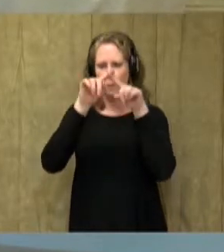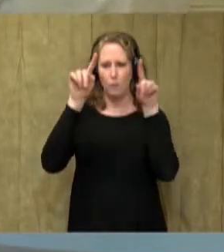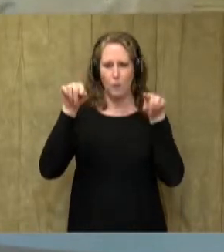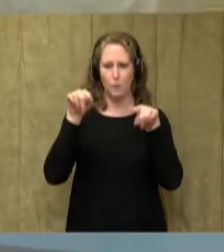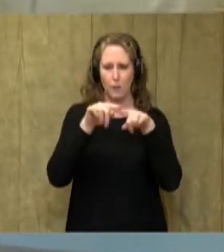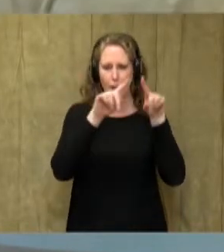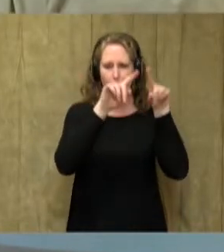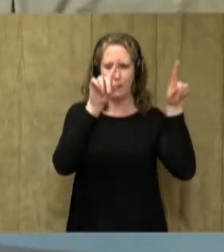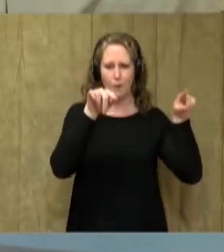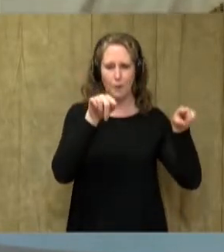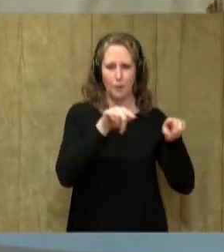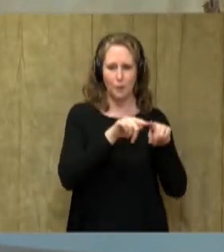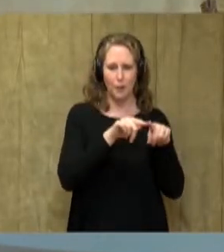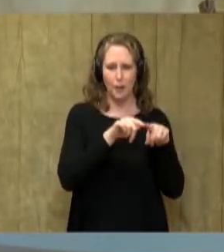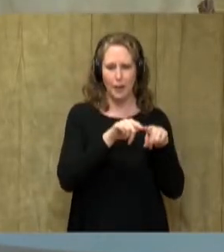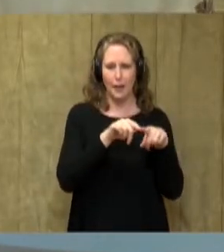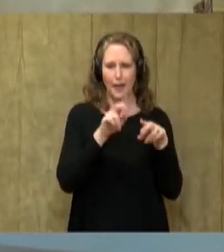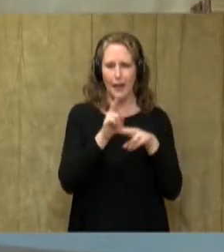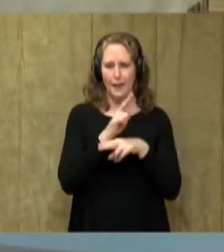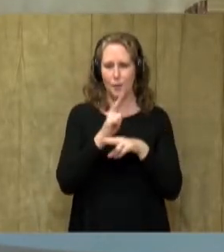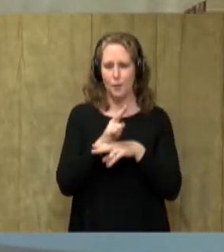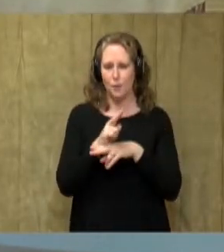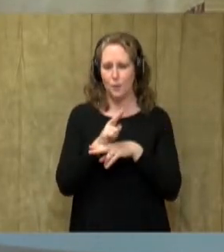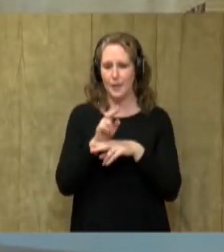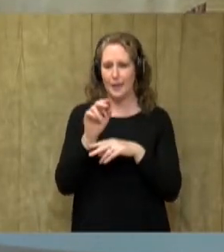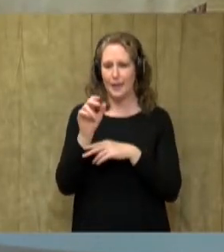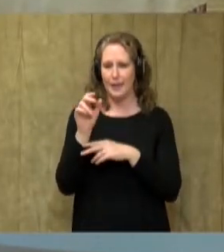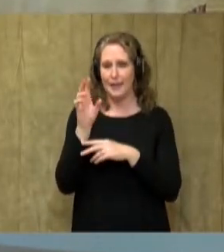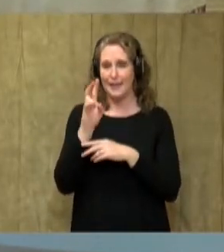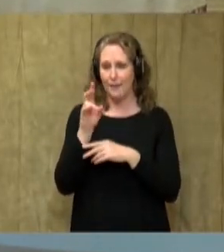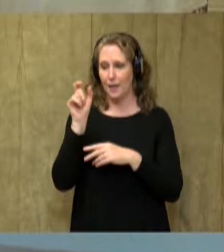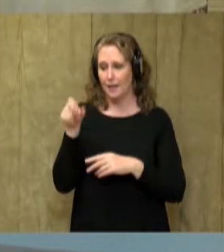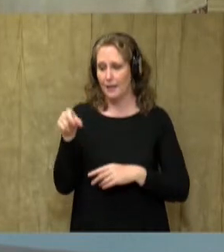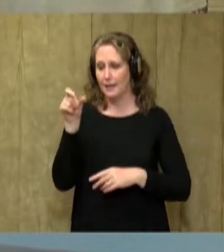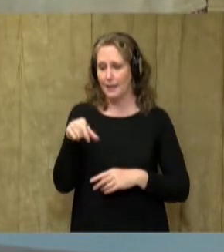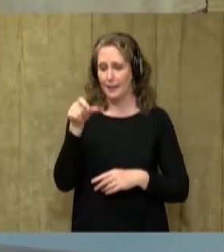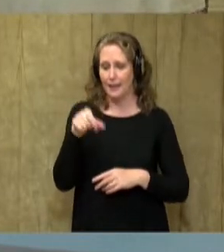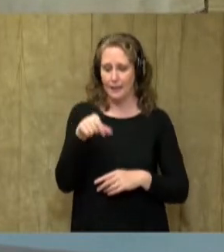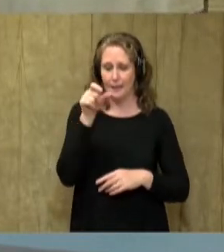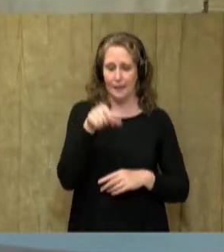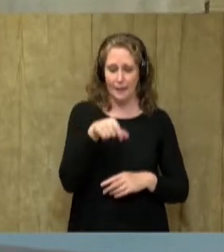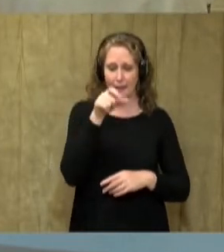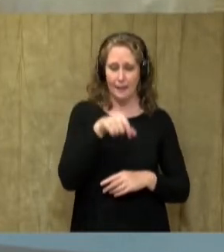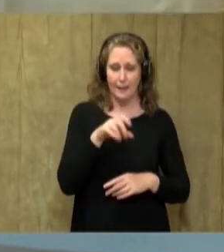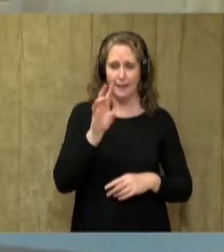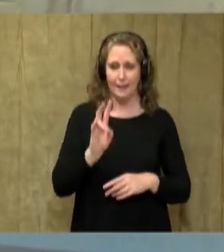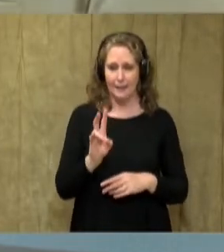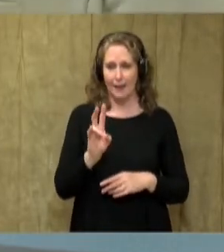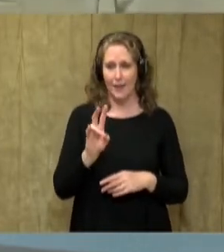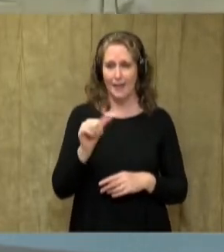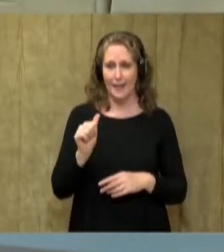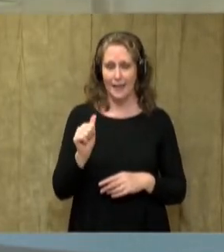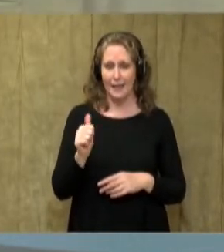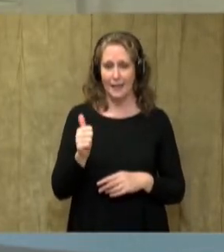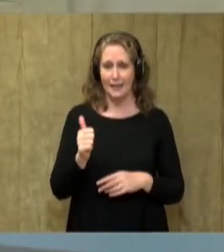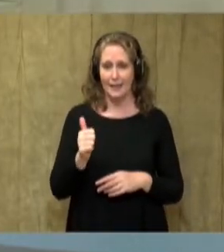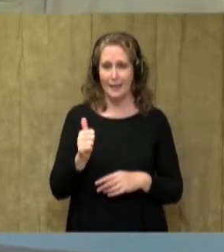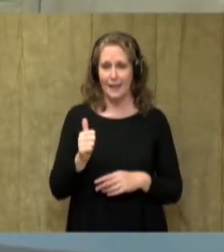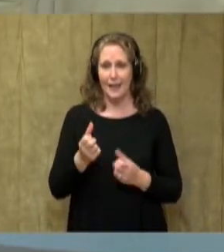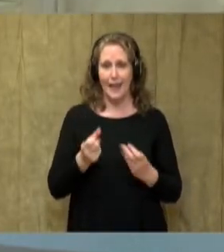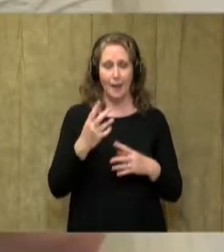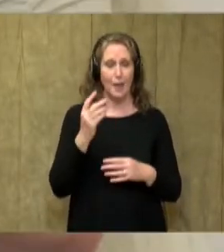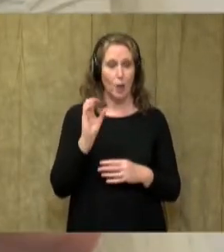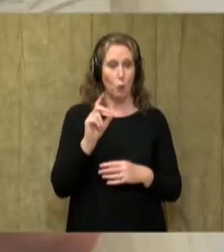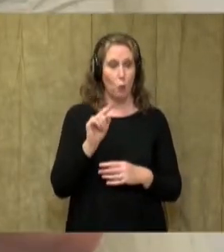5. Then we're going to use our sticks for our 7, 1, 2, 3, 4, 5, 6, 7 tens, and then we have